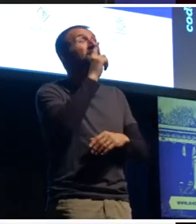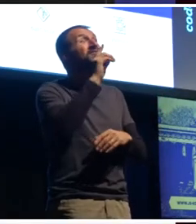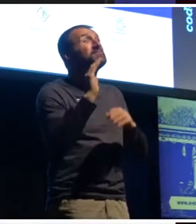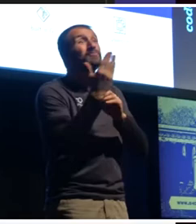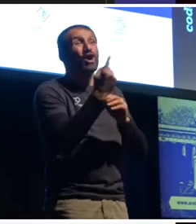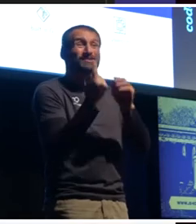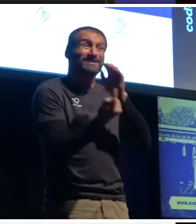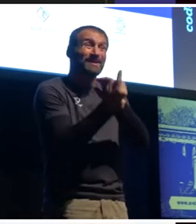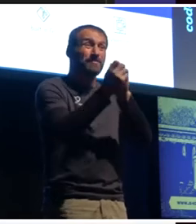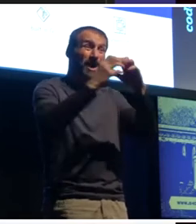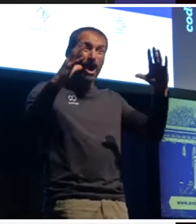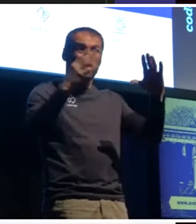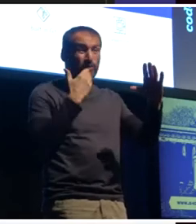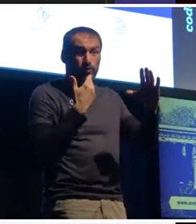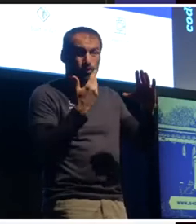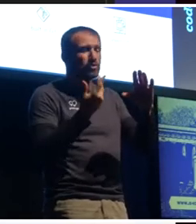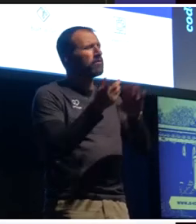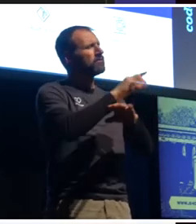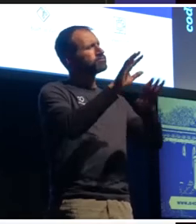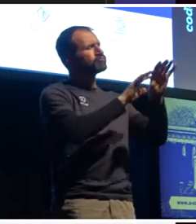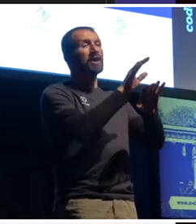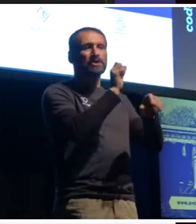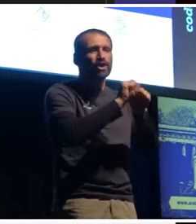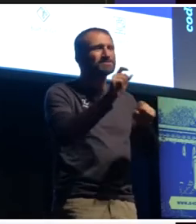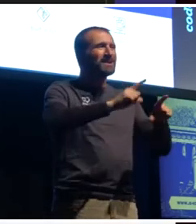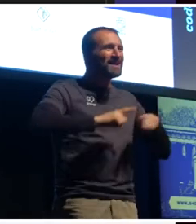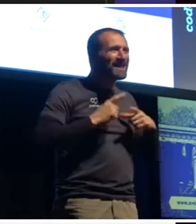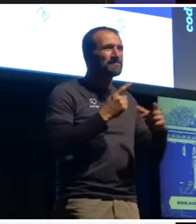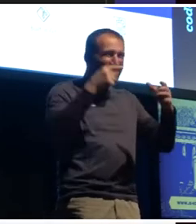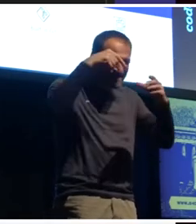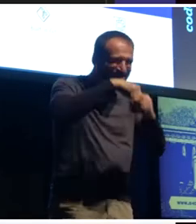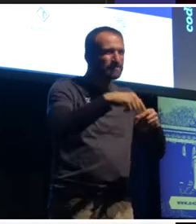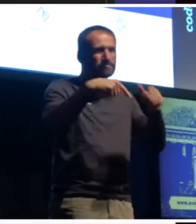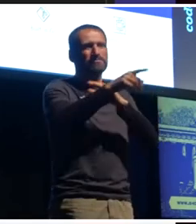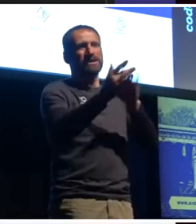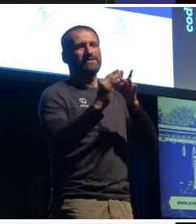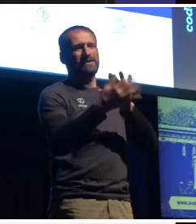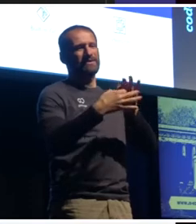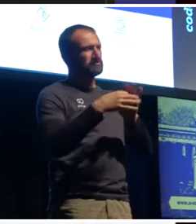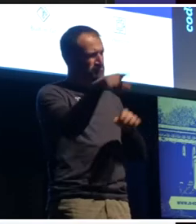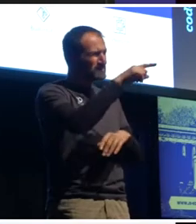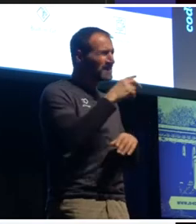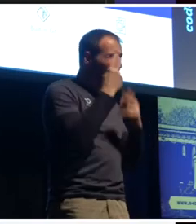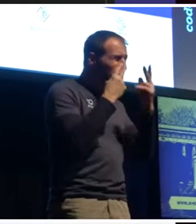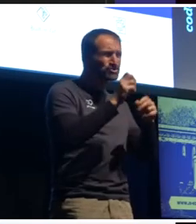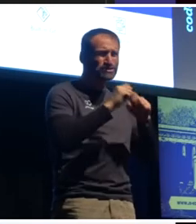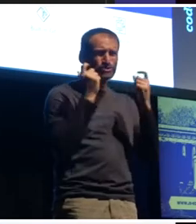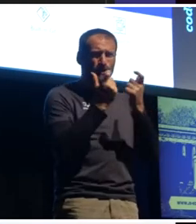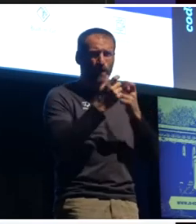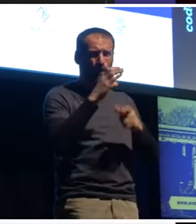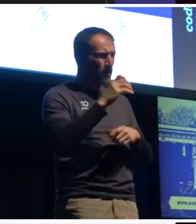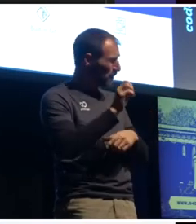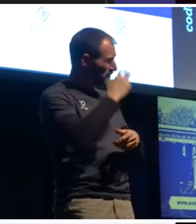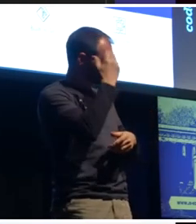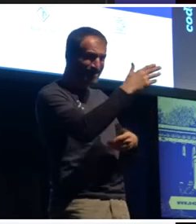technologies. Who uses Visual Studio Code? Yes. Oh my gosh. Did you know it's built with HTML,